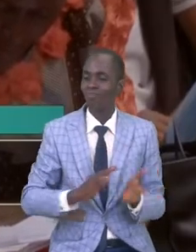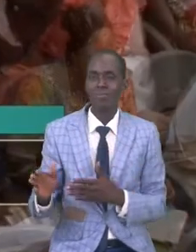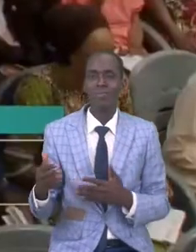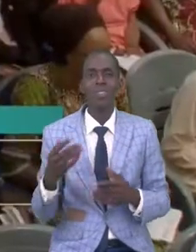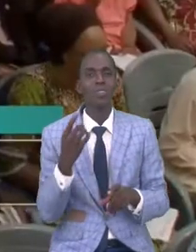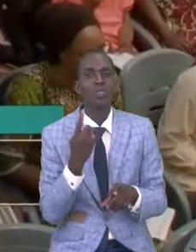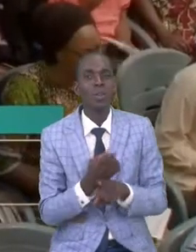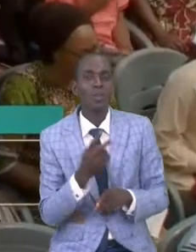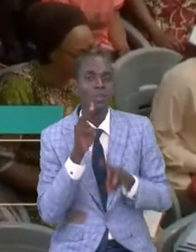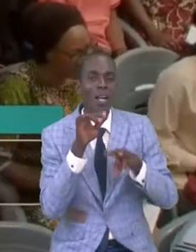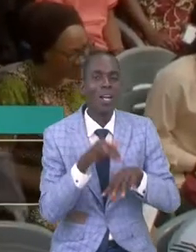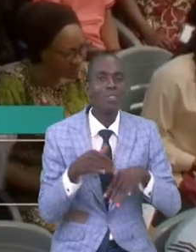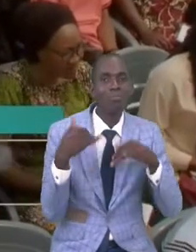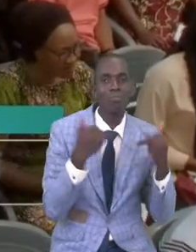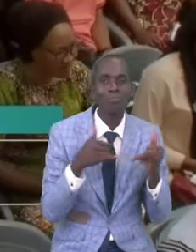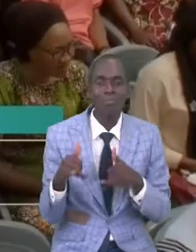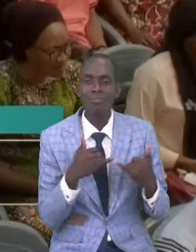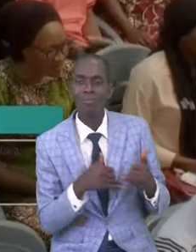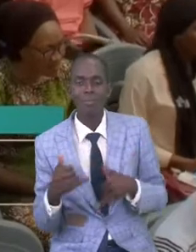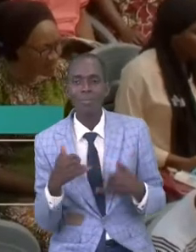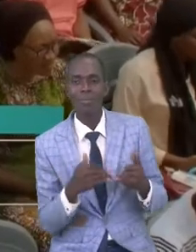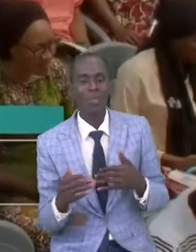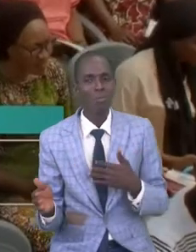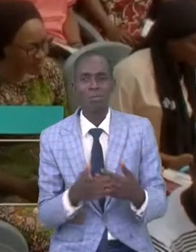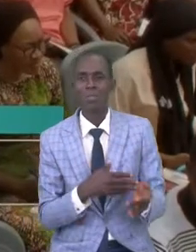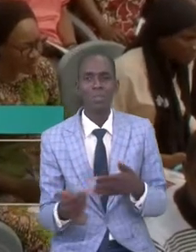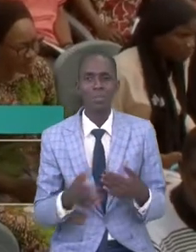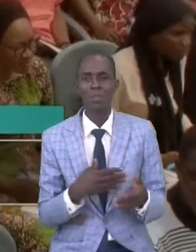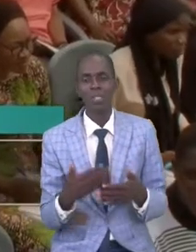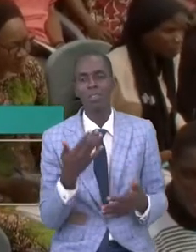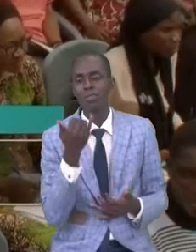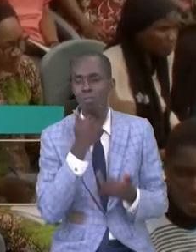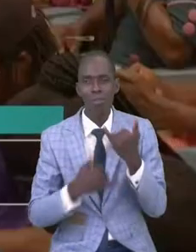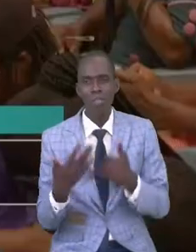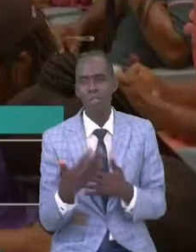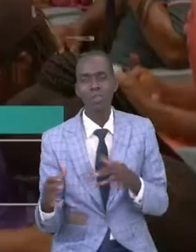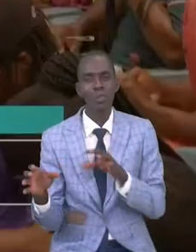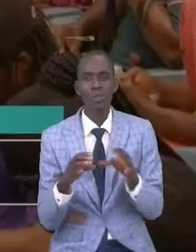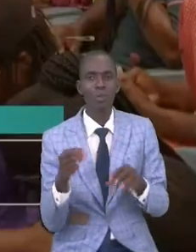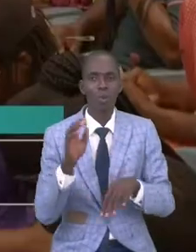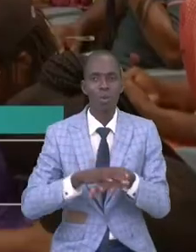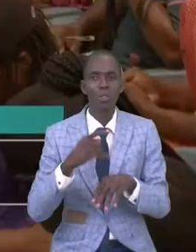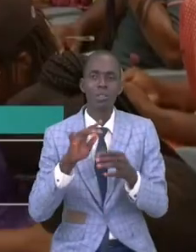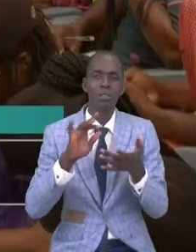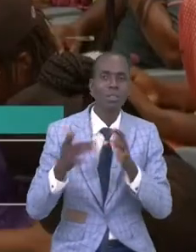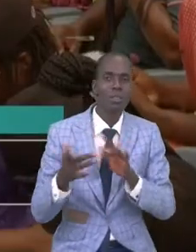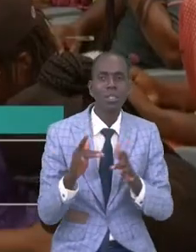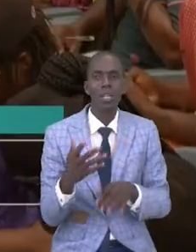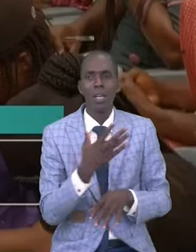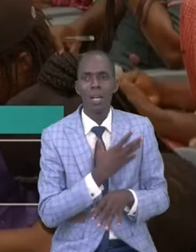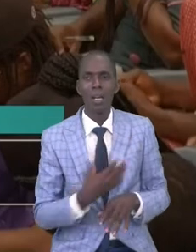the play and the, you know, whatever it is we're doing on the internet, and we have our